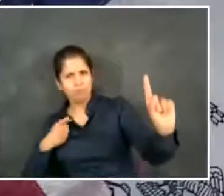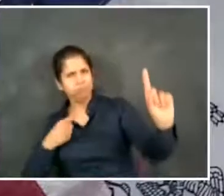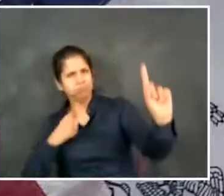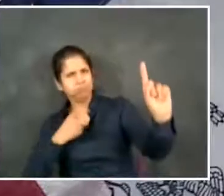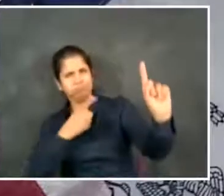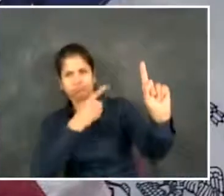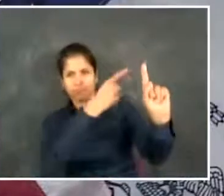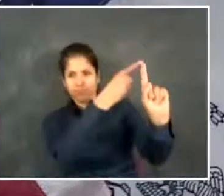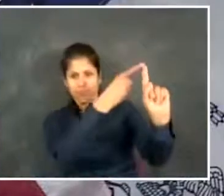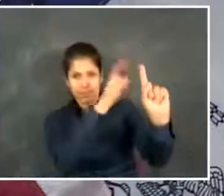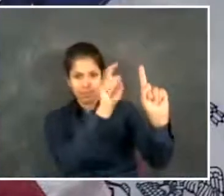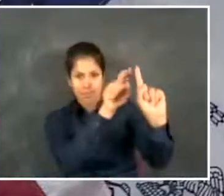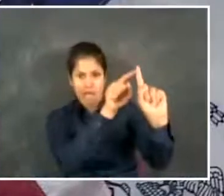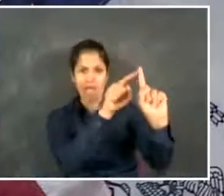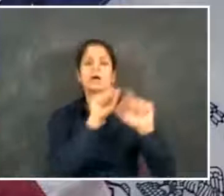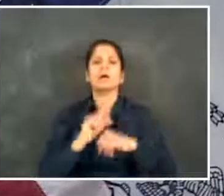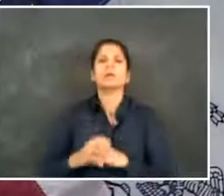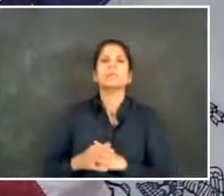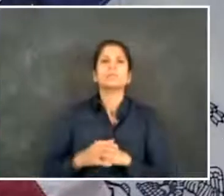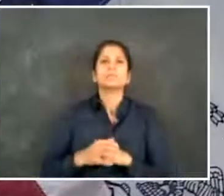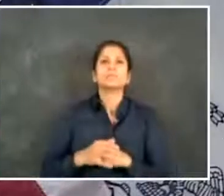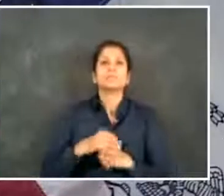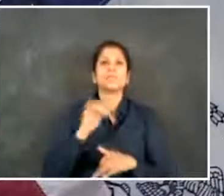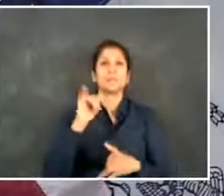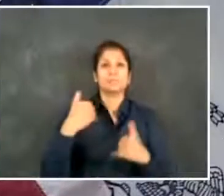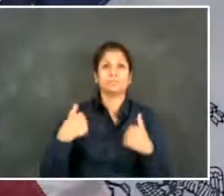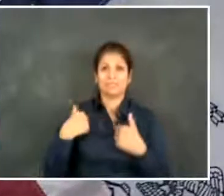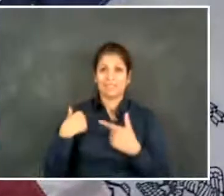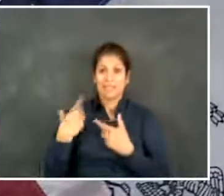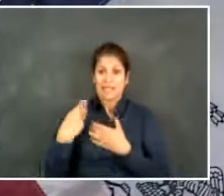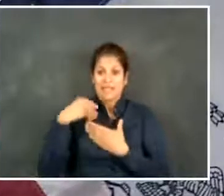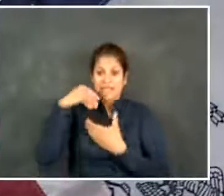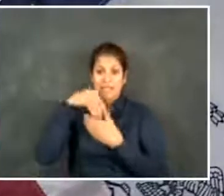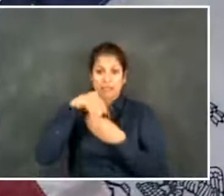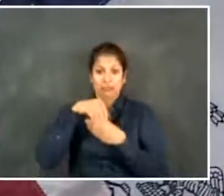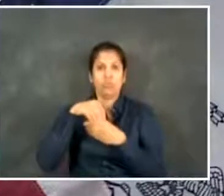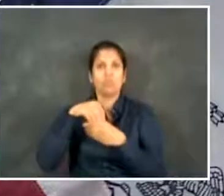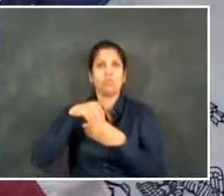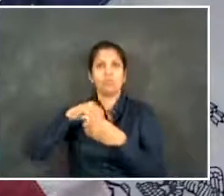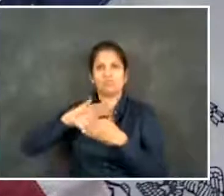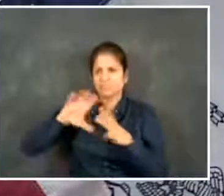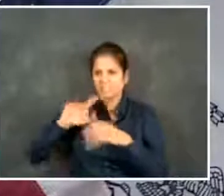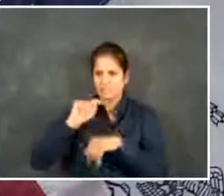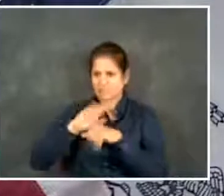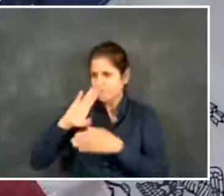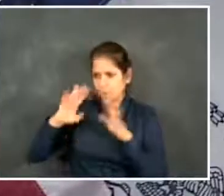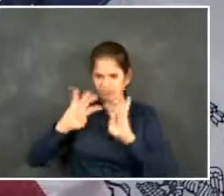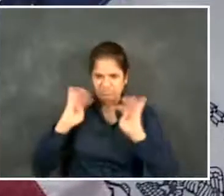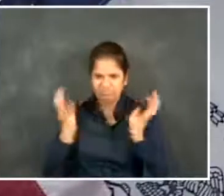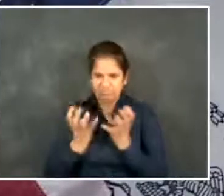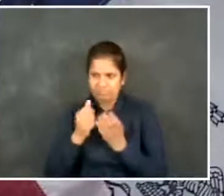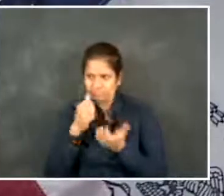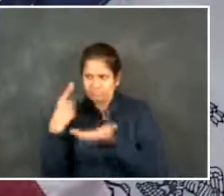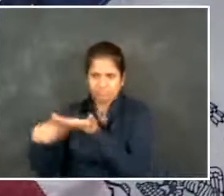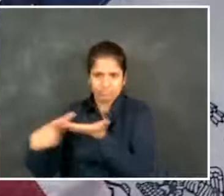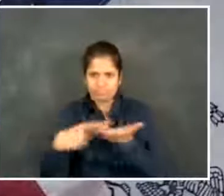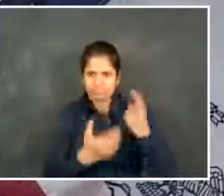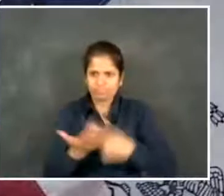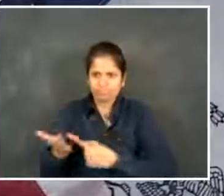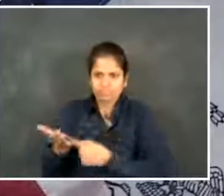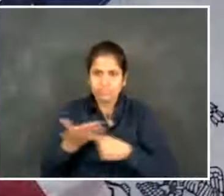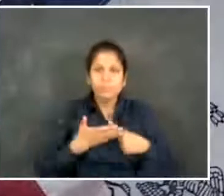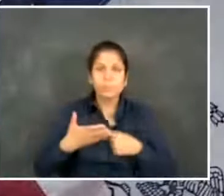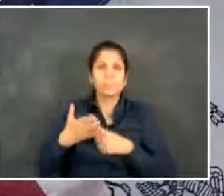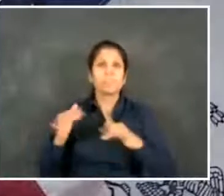equity and inclusion that's going to be made up of leaders of the administration from communities of color who are going to focus on the disparities and the work